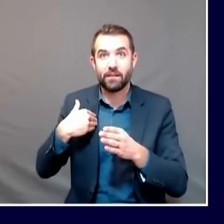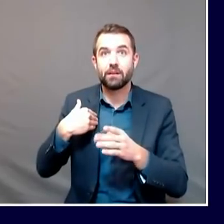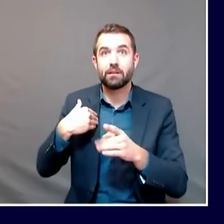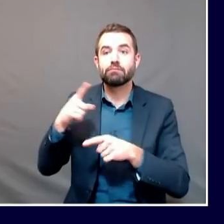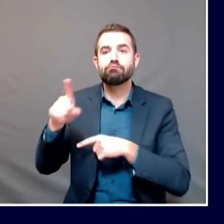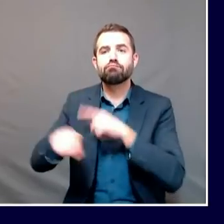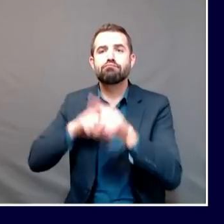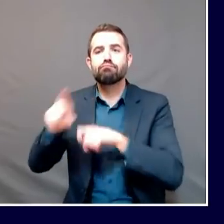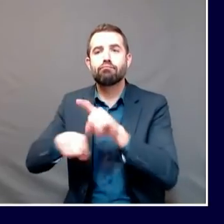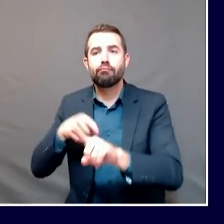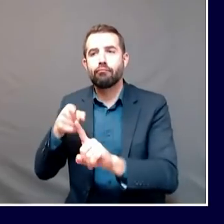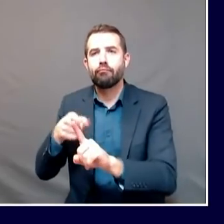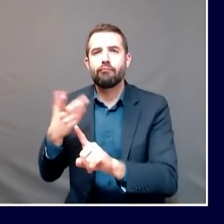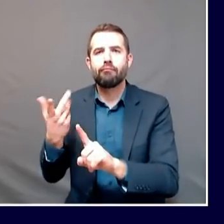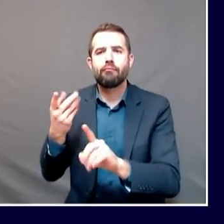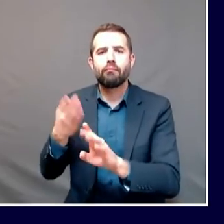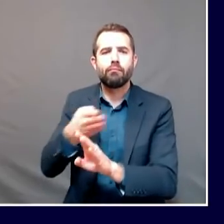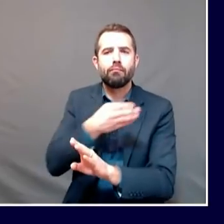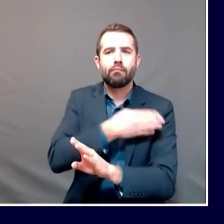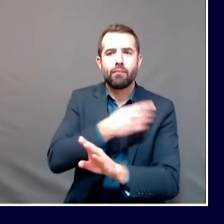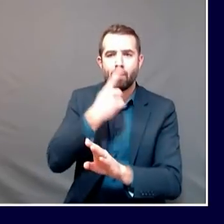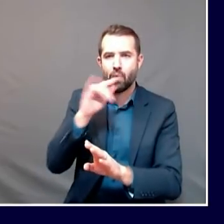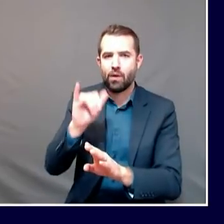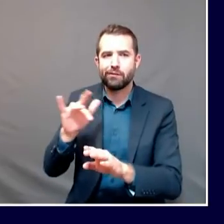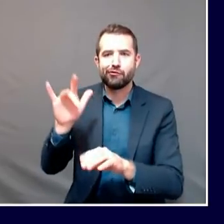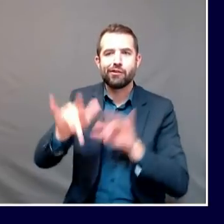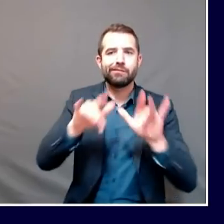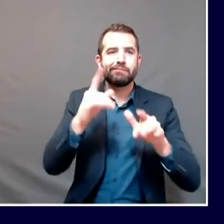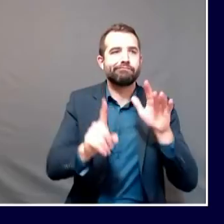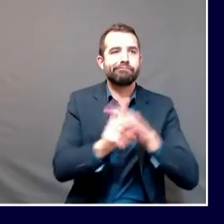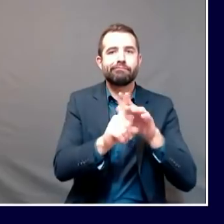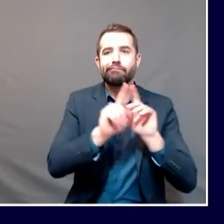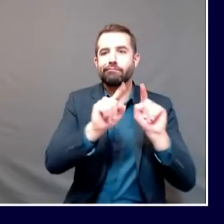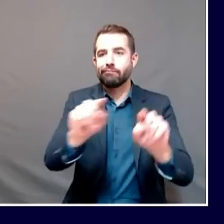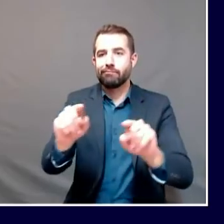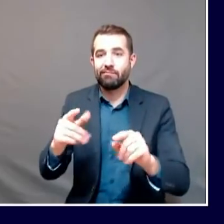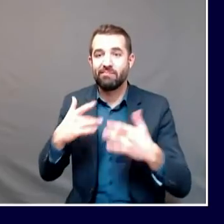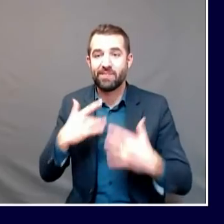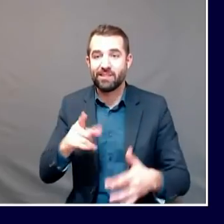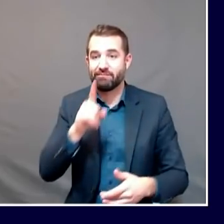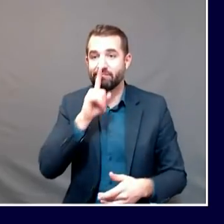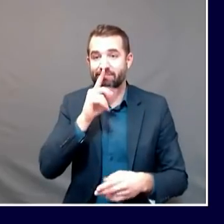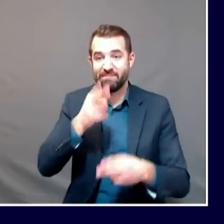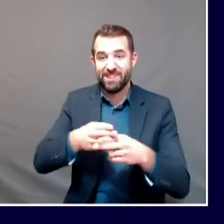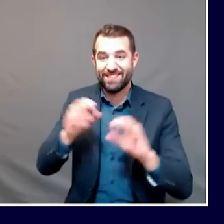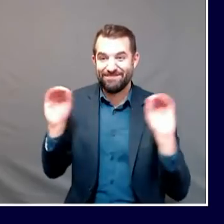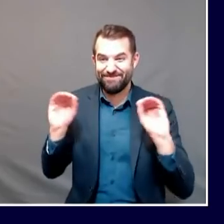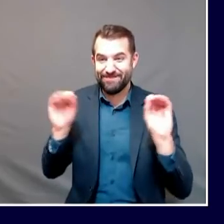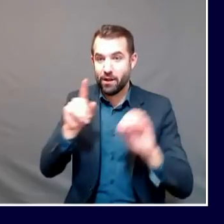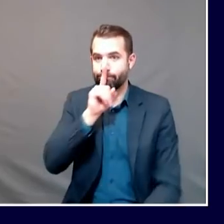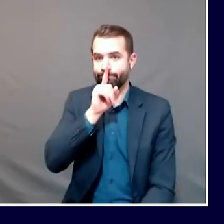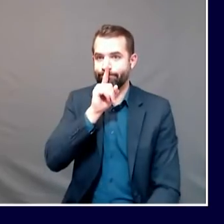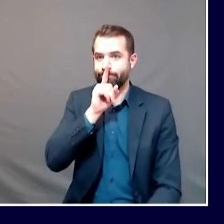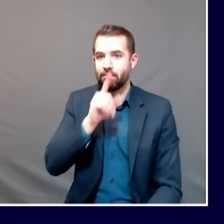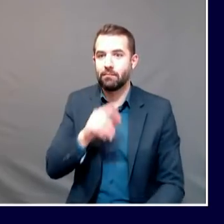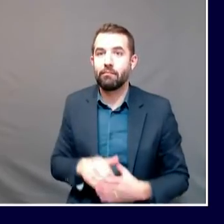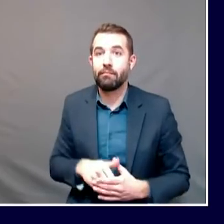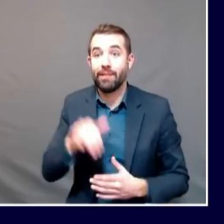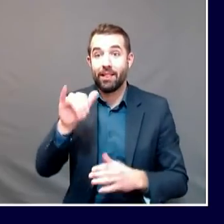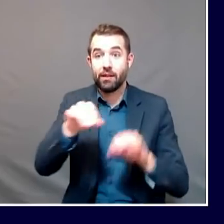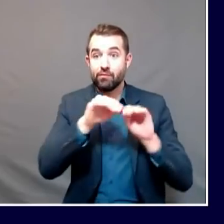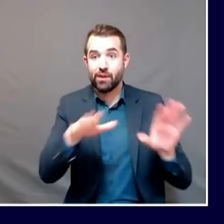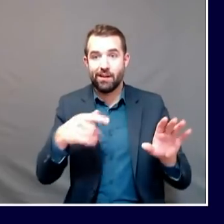exposed, individuals really don't report any association with a known outbreak. And so there are